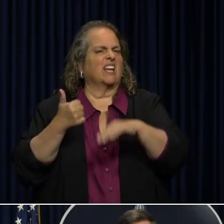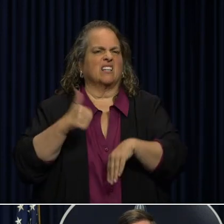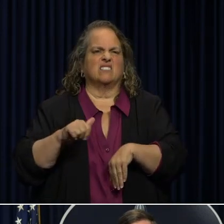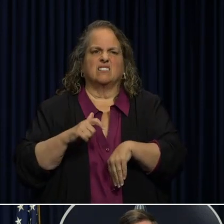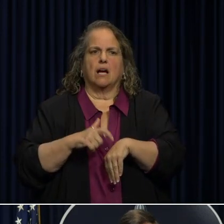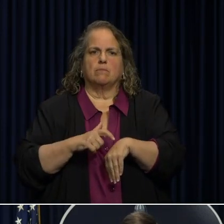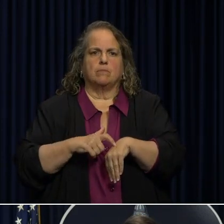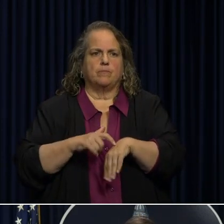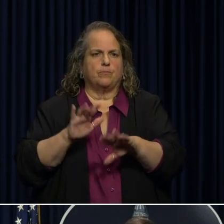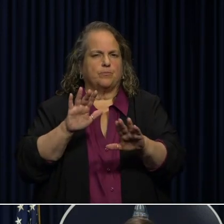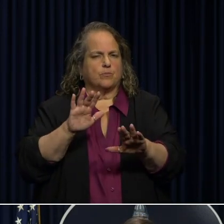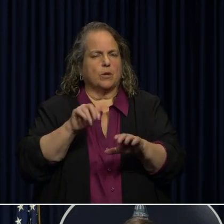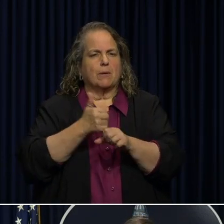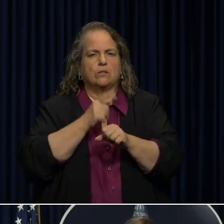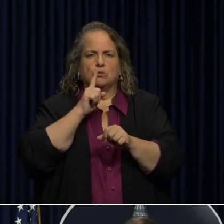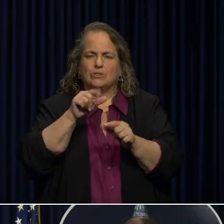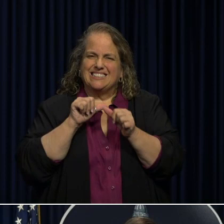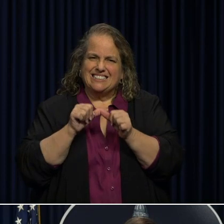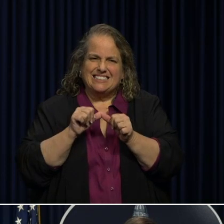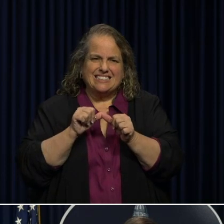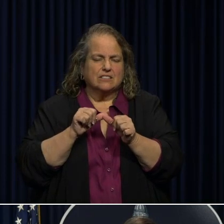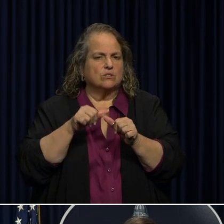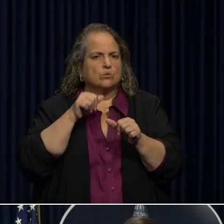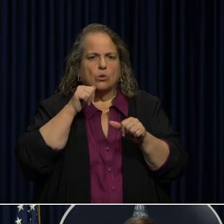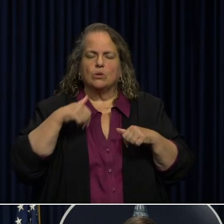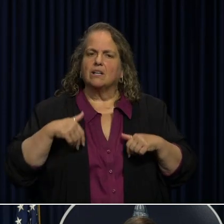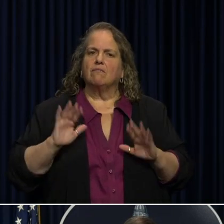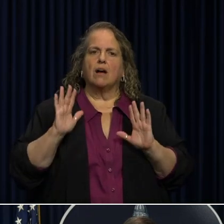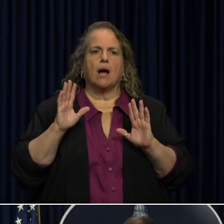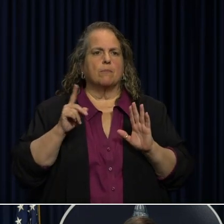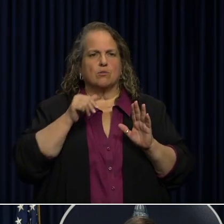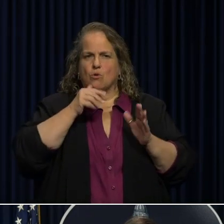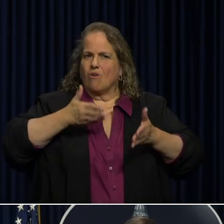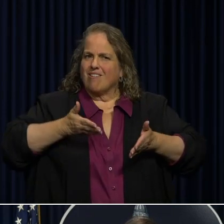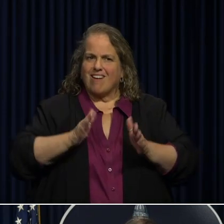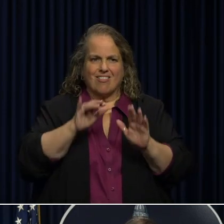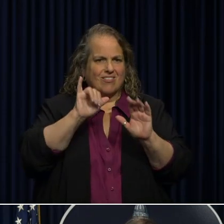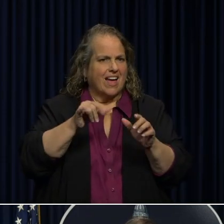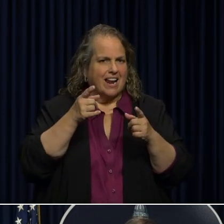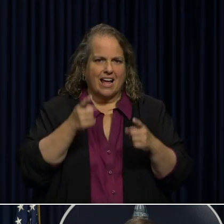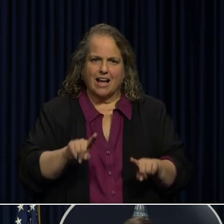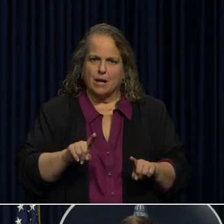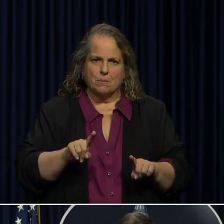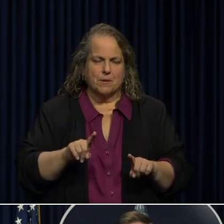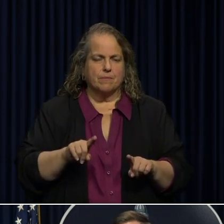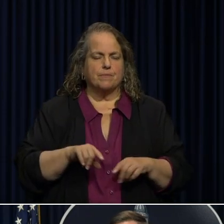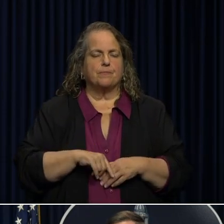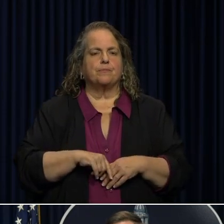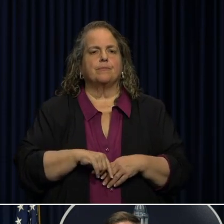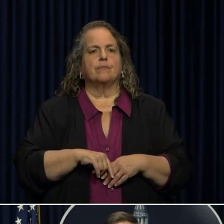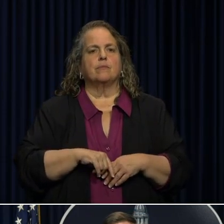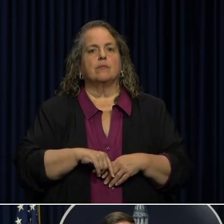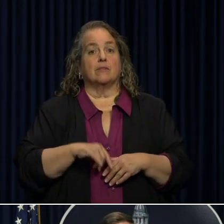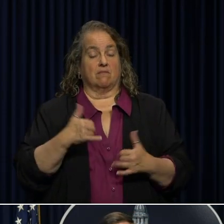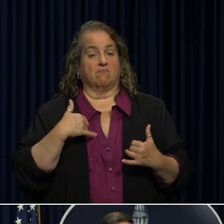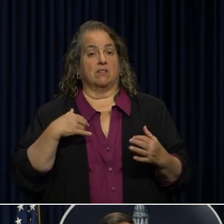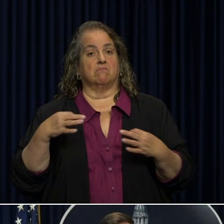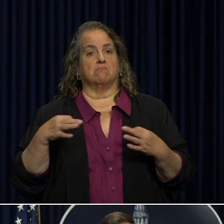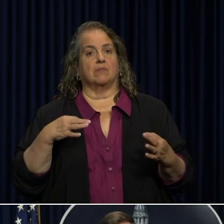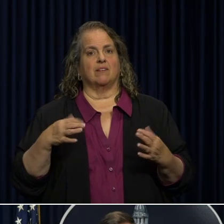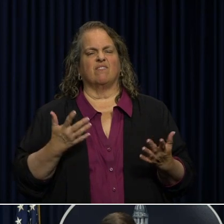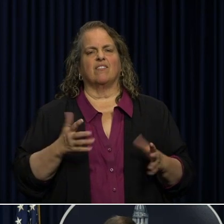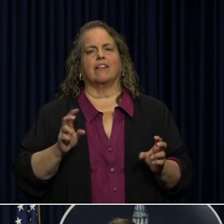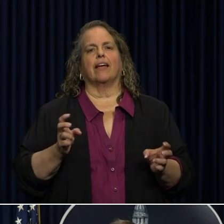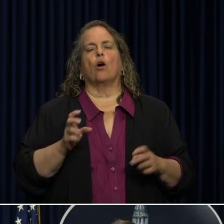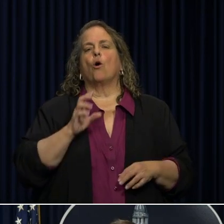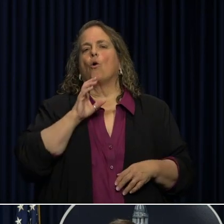and let's make sure that we don't let that happen. Want to show you an oldie but a